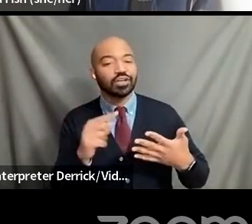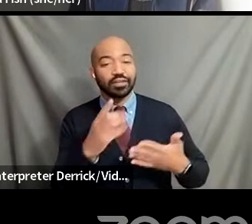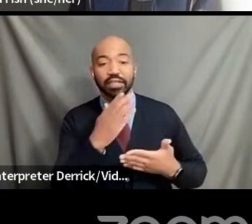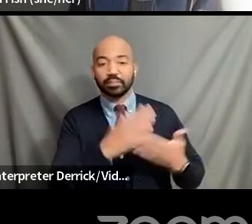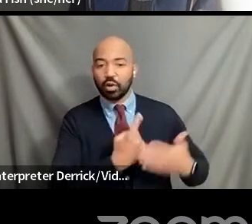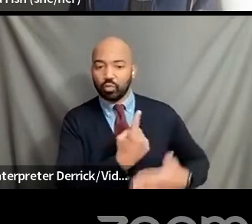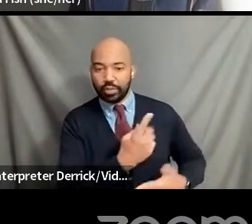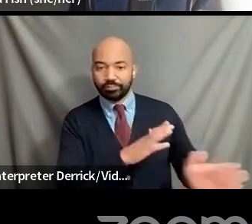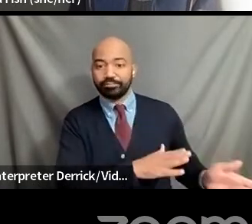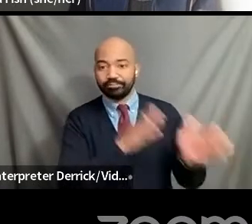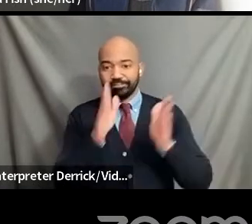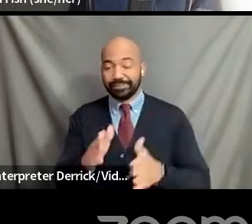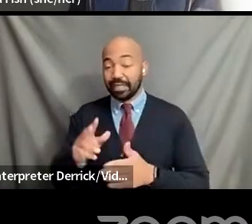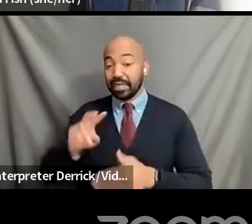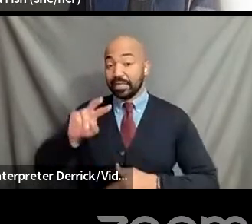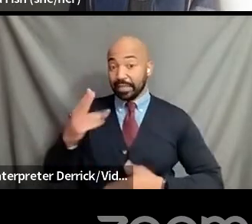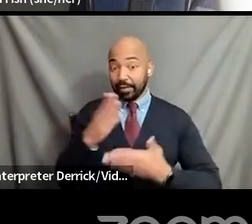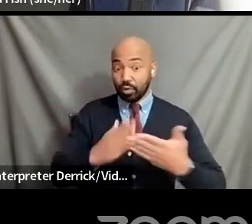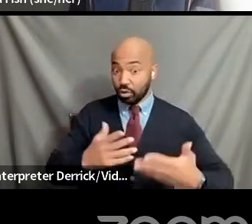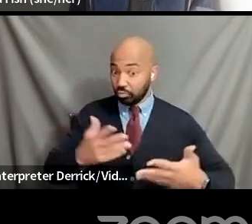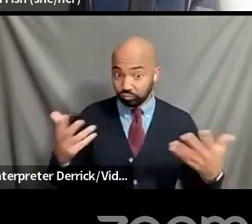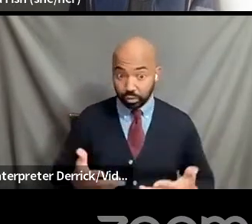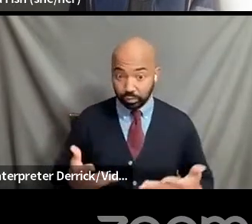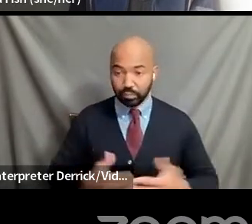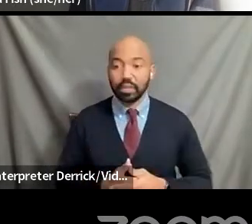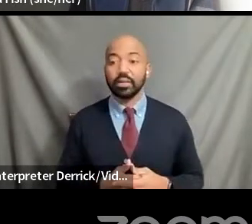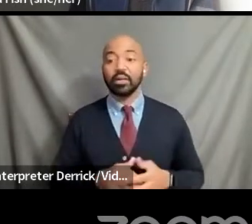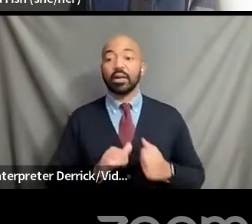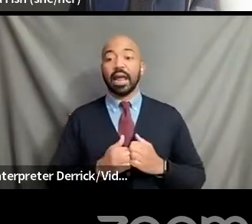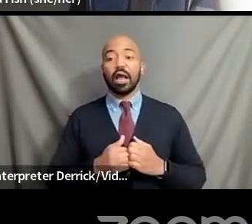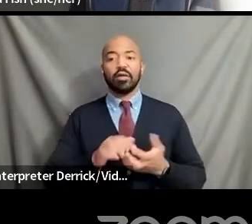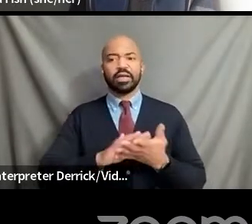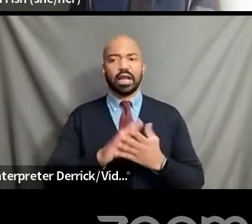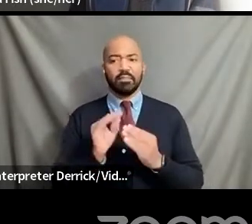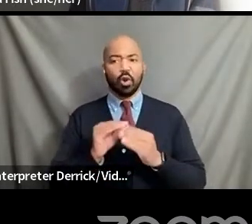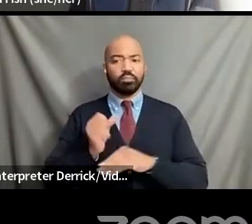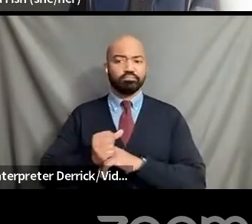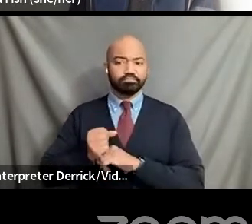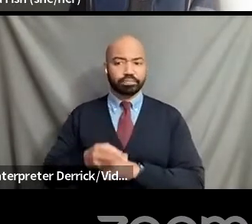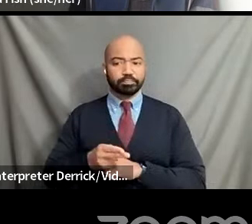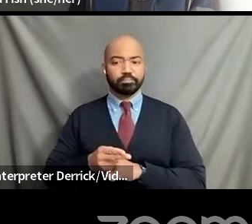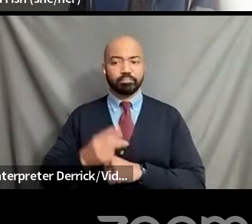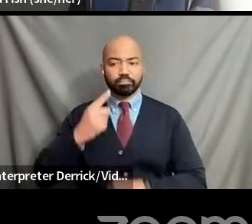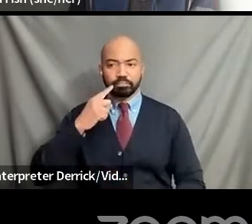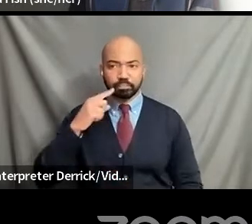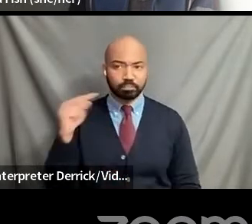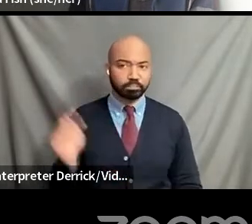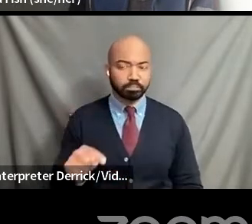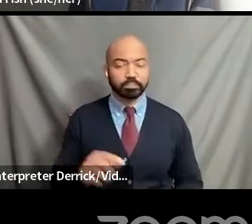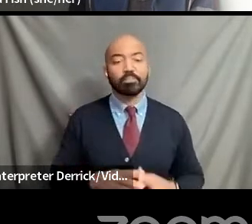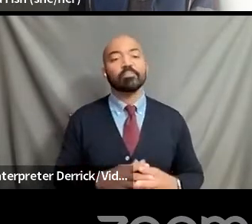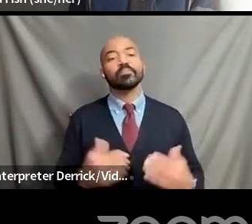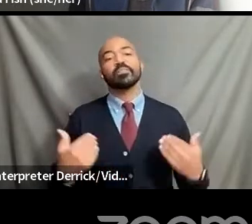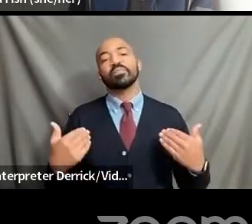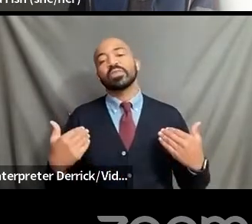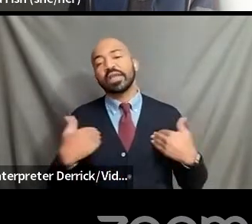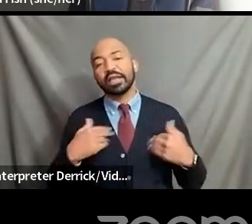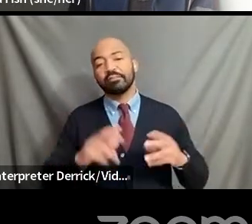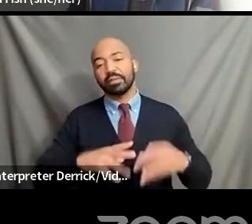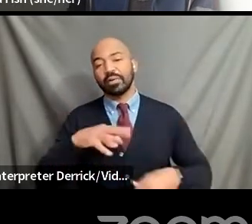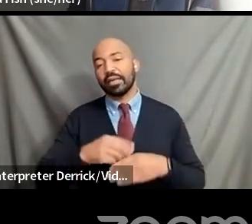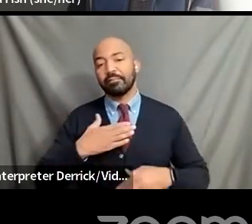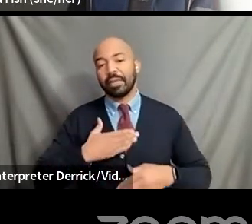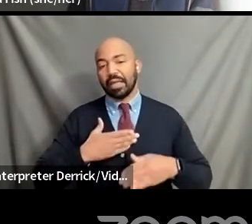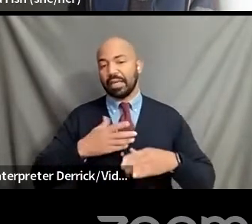was, it was how I kind of overcame it. And was that there was people in my department that knew